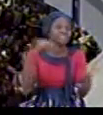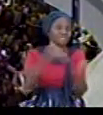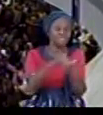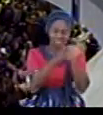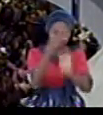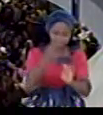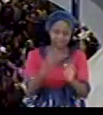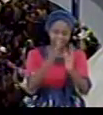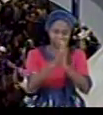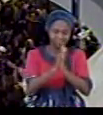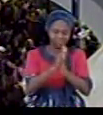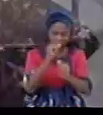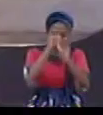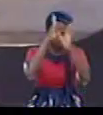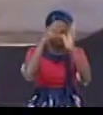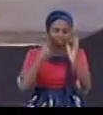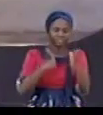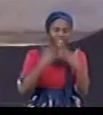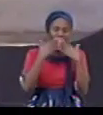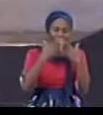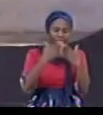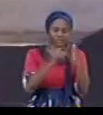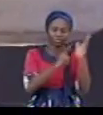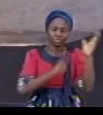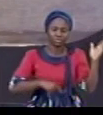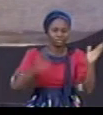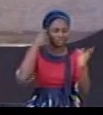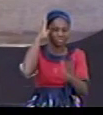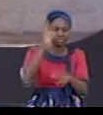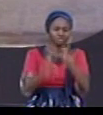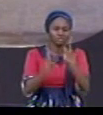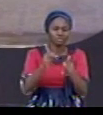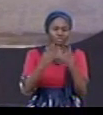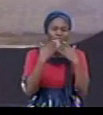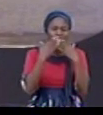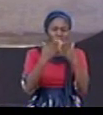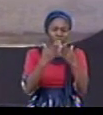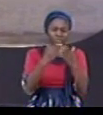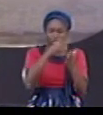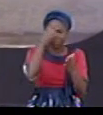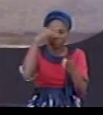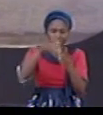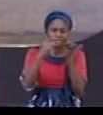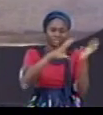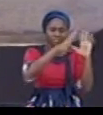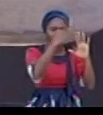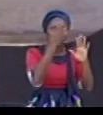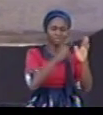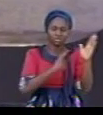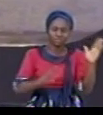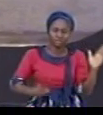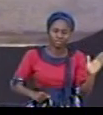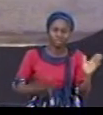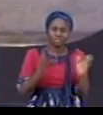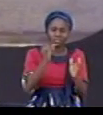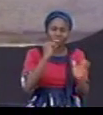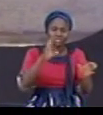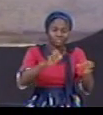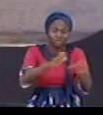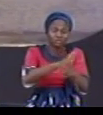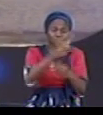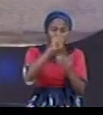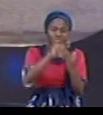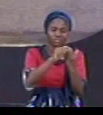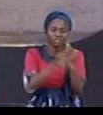Father, we thank you, Lord, for your people. Thank you because in the presence of the Lord, there's fullness of